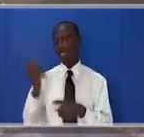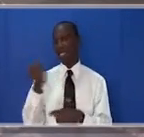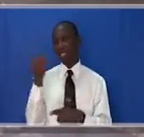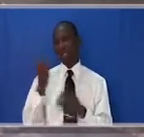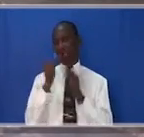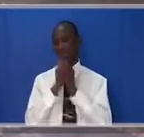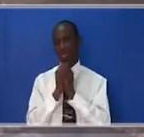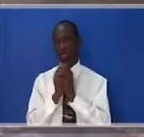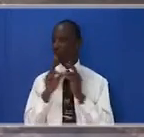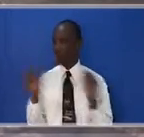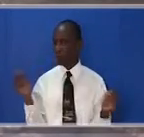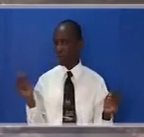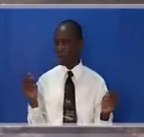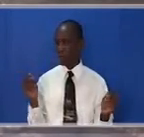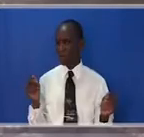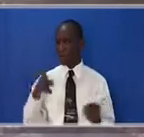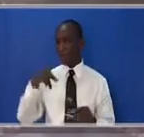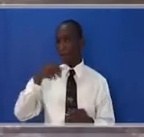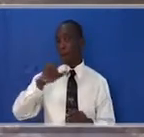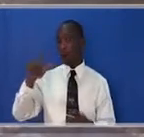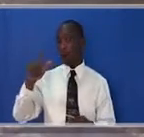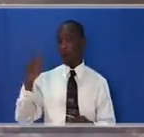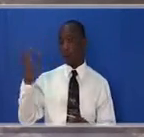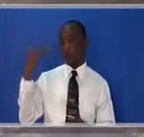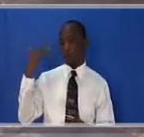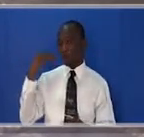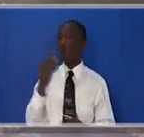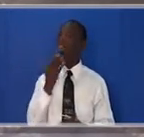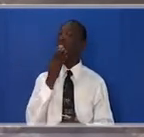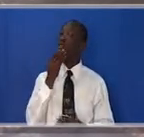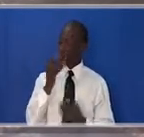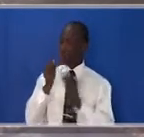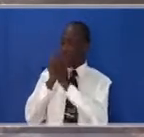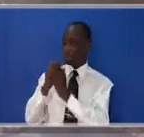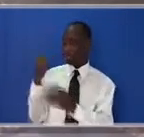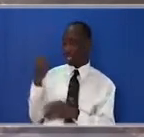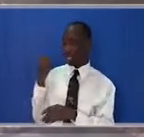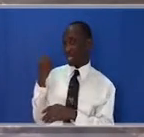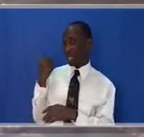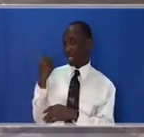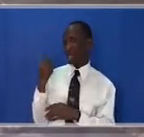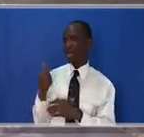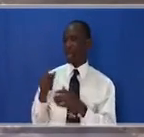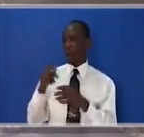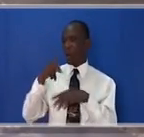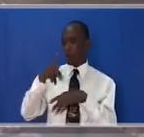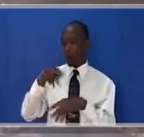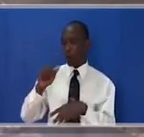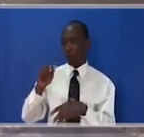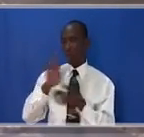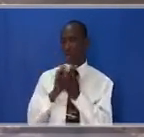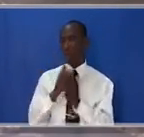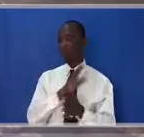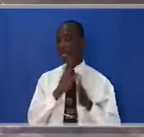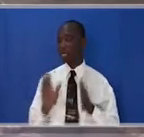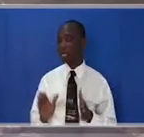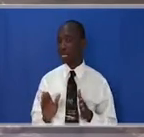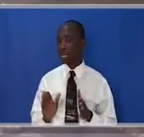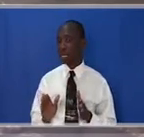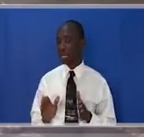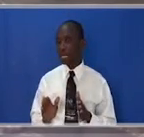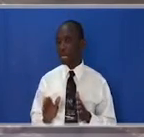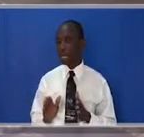Testament. Paul, I know, do who made that, no, what you for some. Emra obeye Kristo ni no. Kese obi